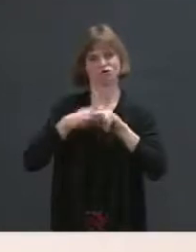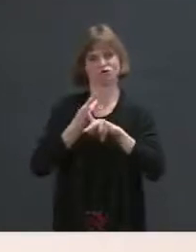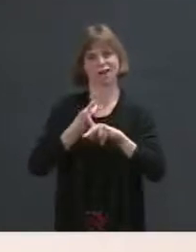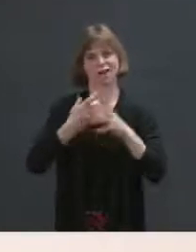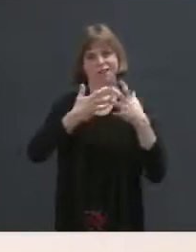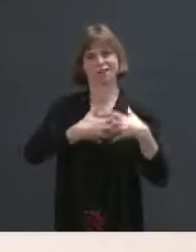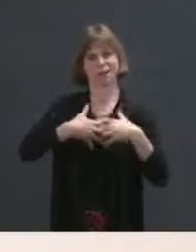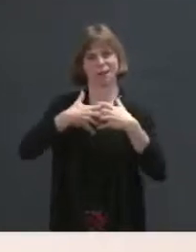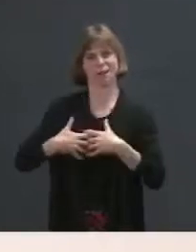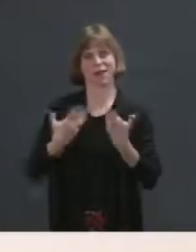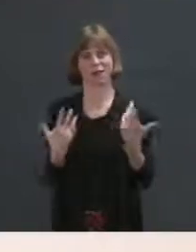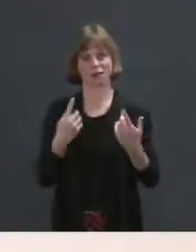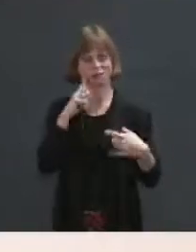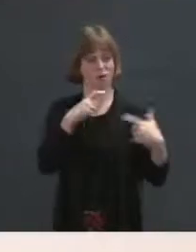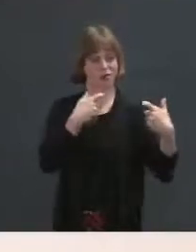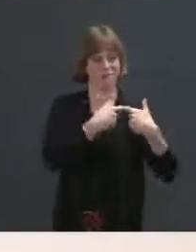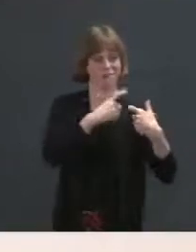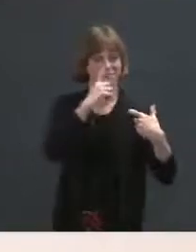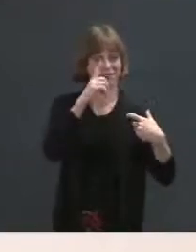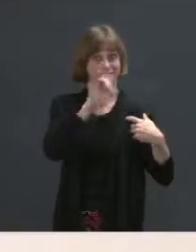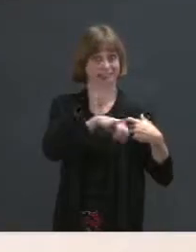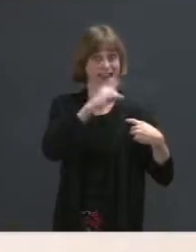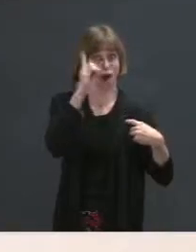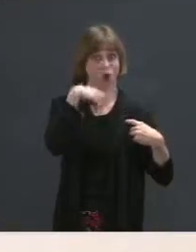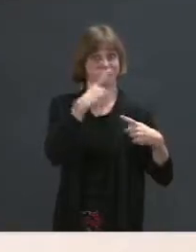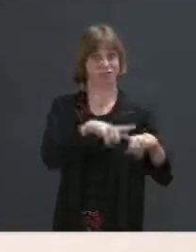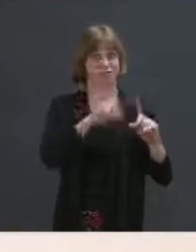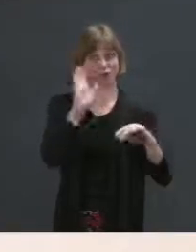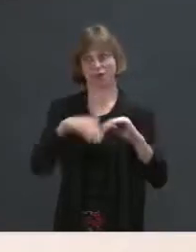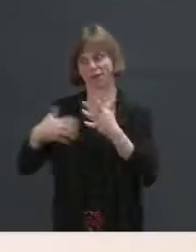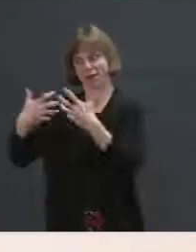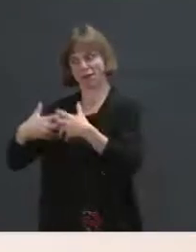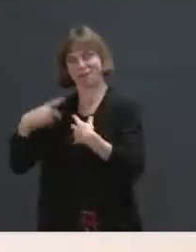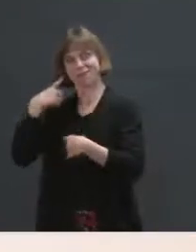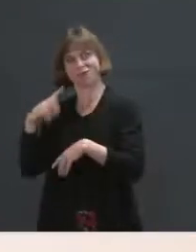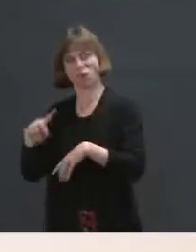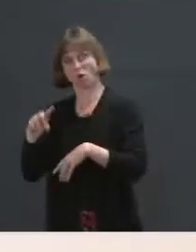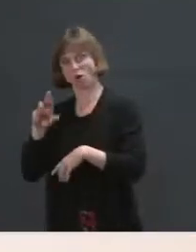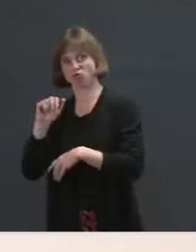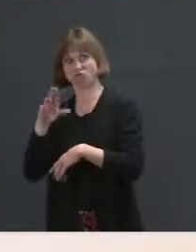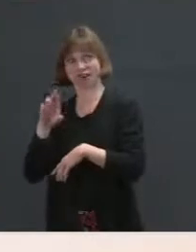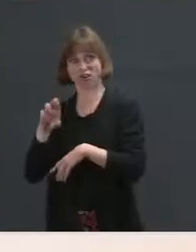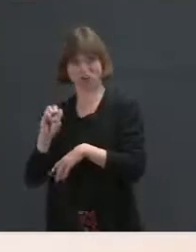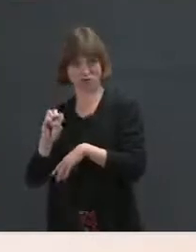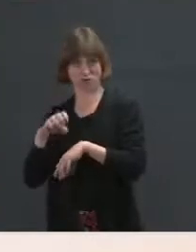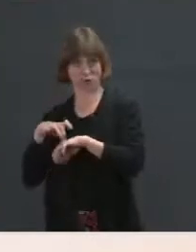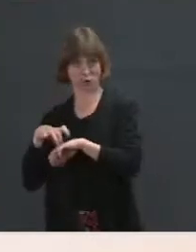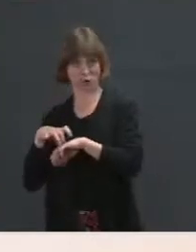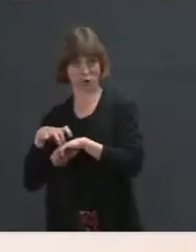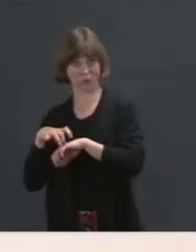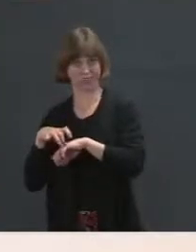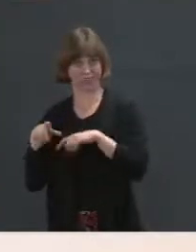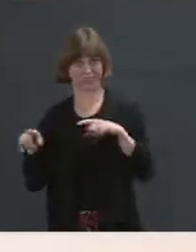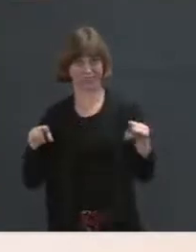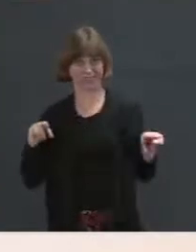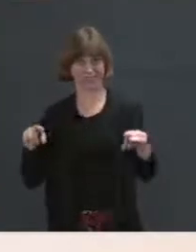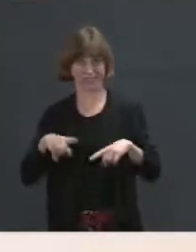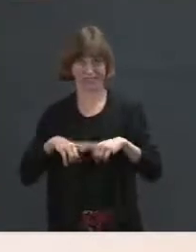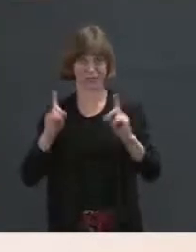for semiconductors obviously looks quite different from the supply chain for rare earths. So I think what you're going to see is us come forward